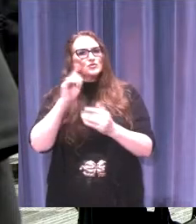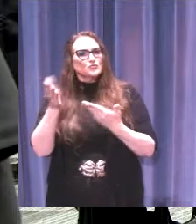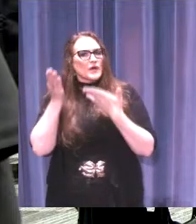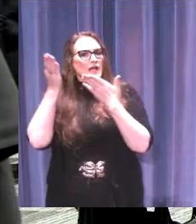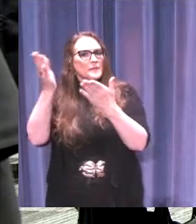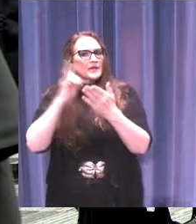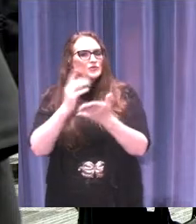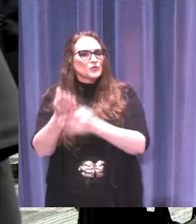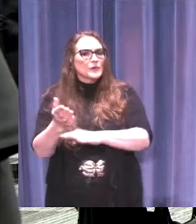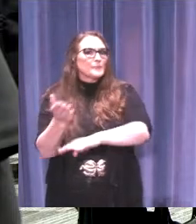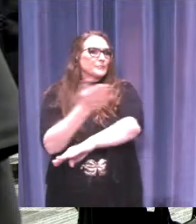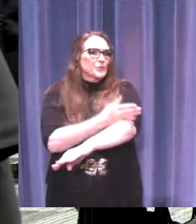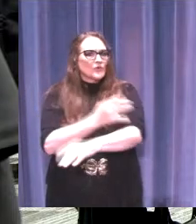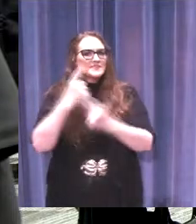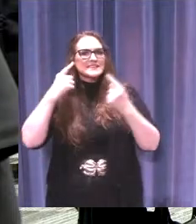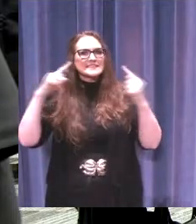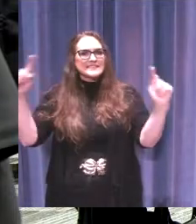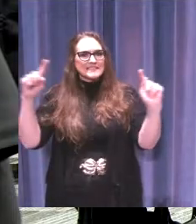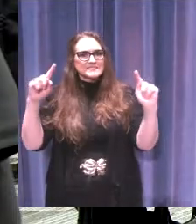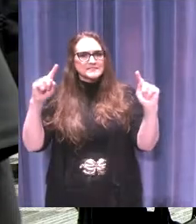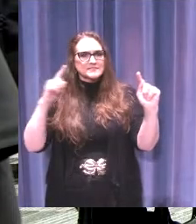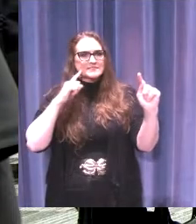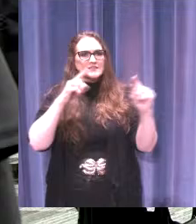improve the success rate of the student body?